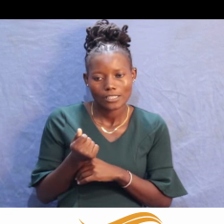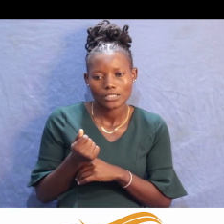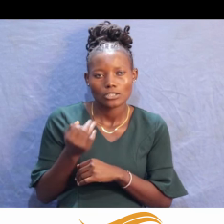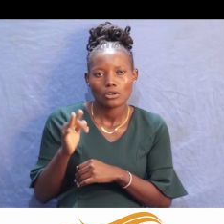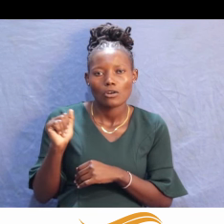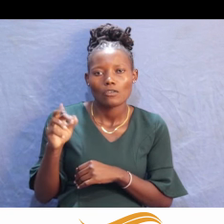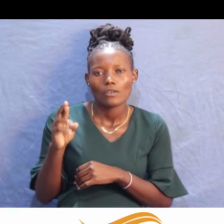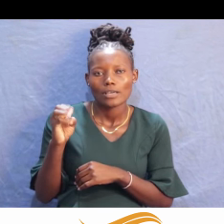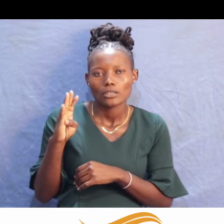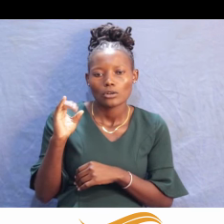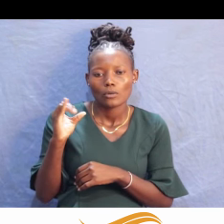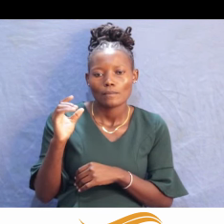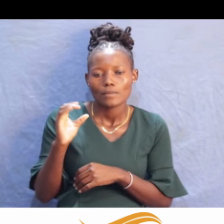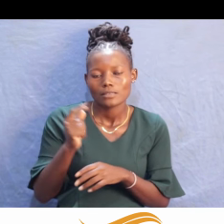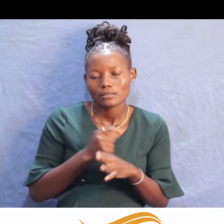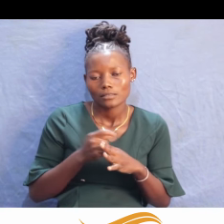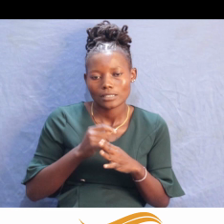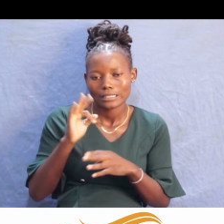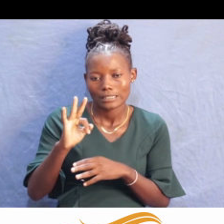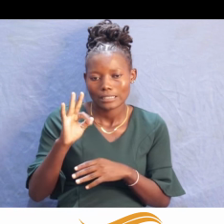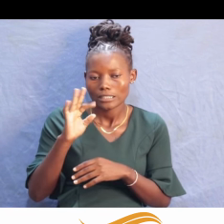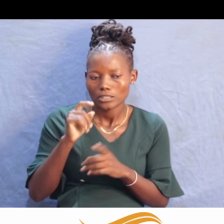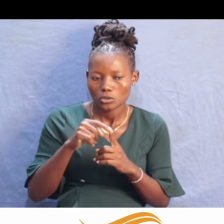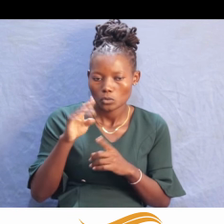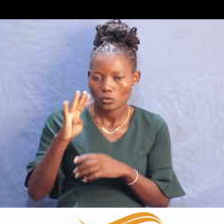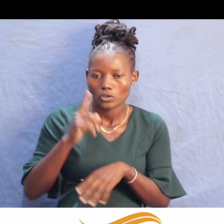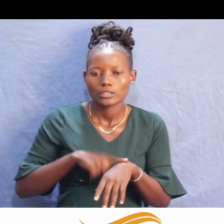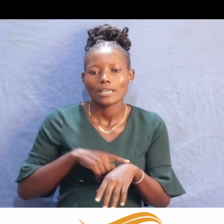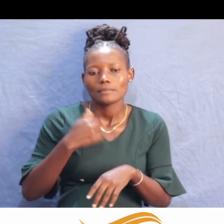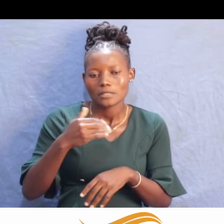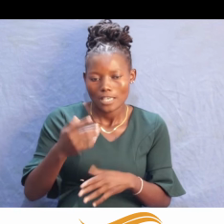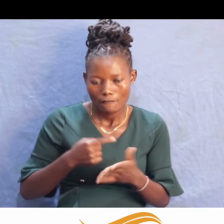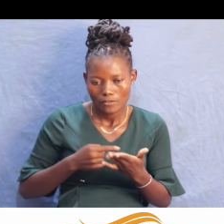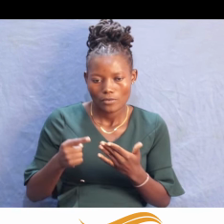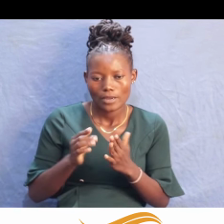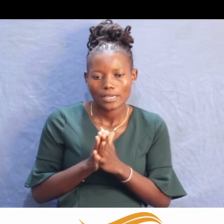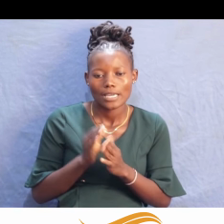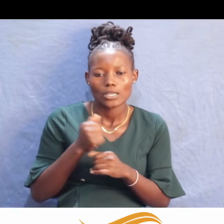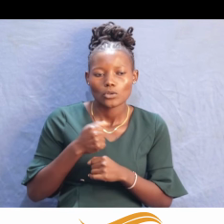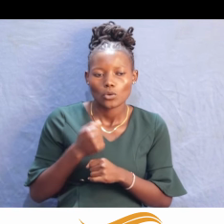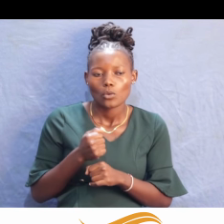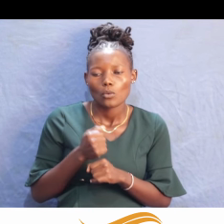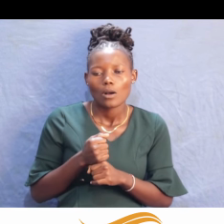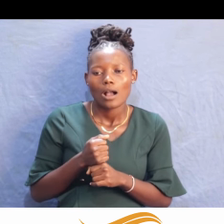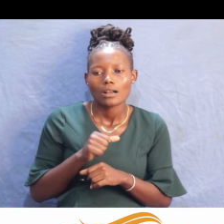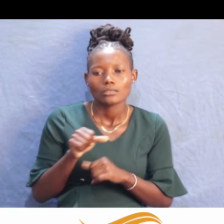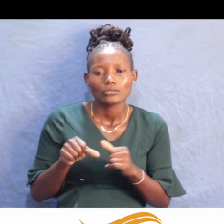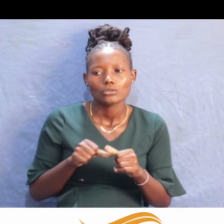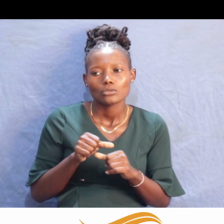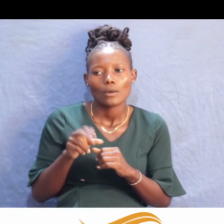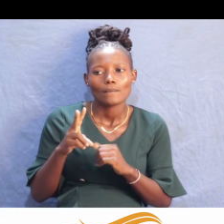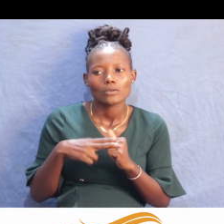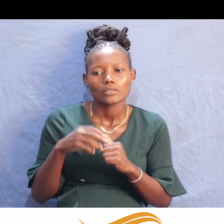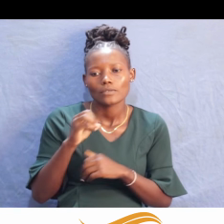aerobic exercise 3 to 4 times a week to be heart healthy. And we want to work our heart to about 70% of